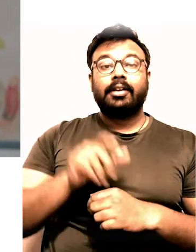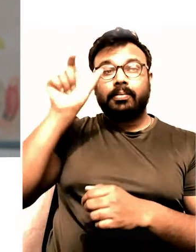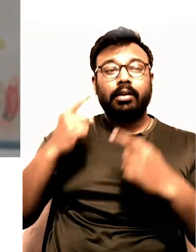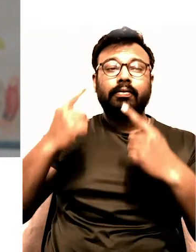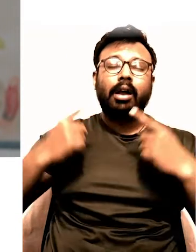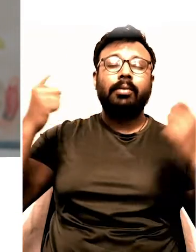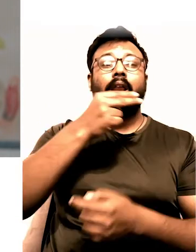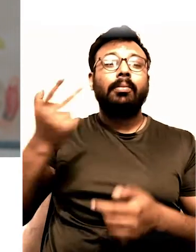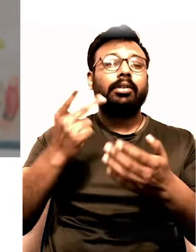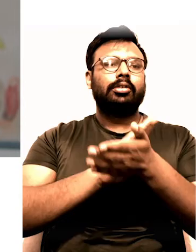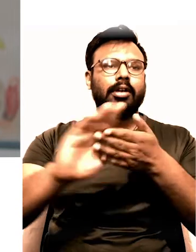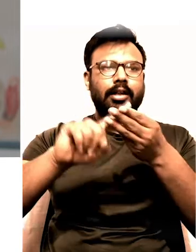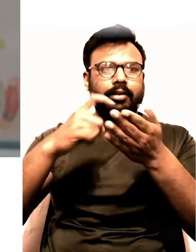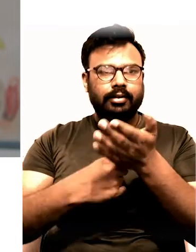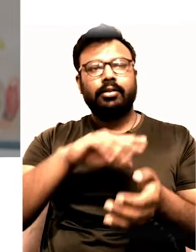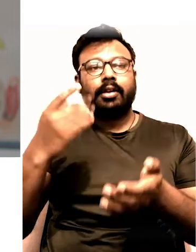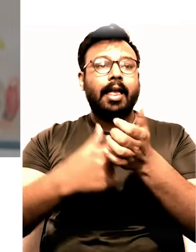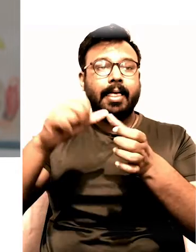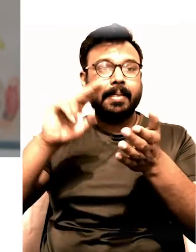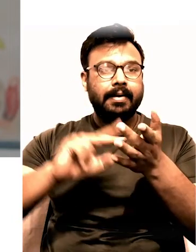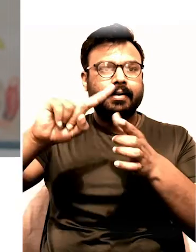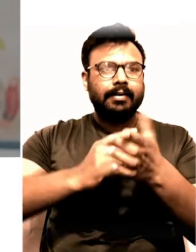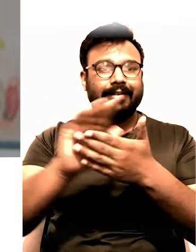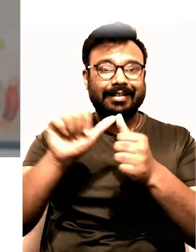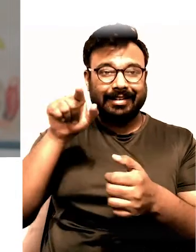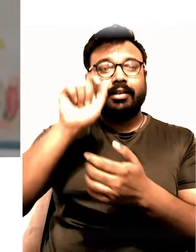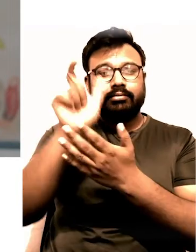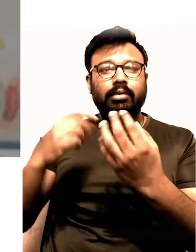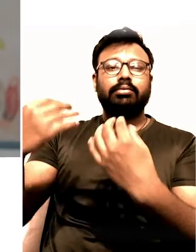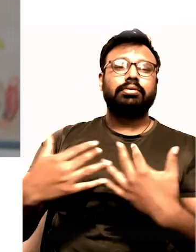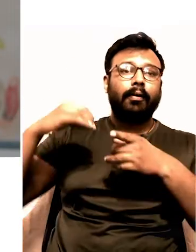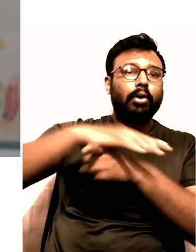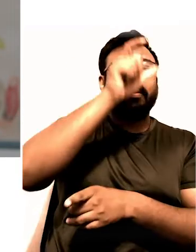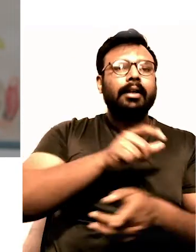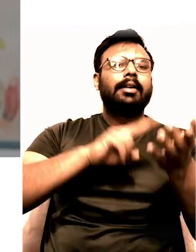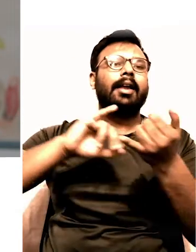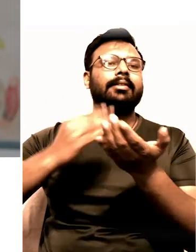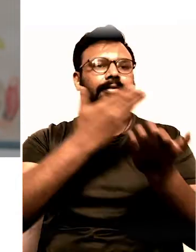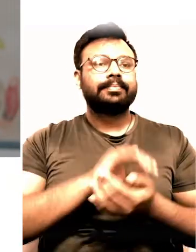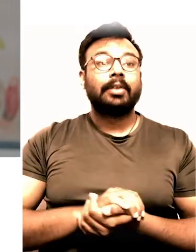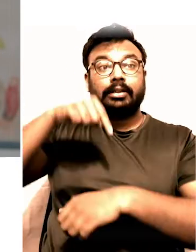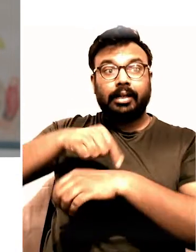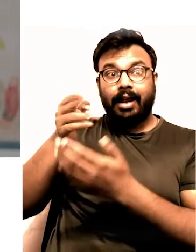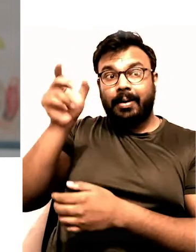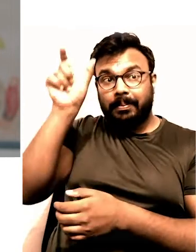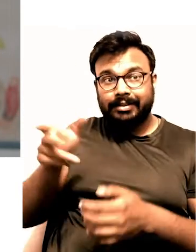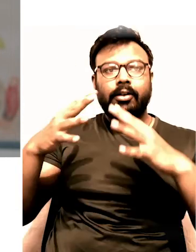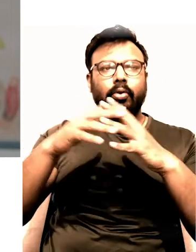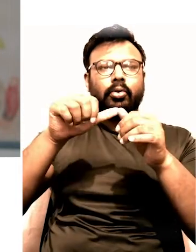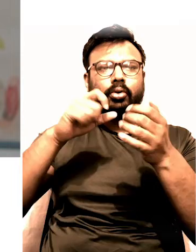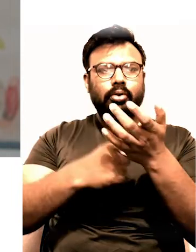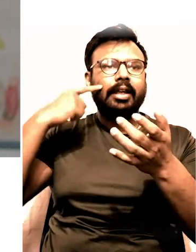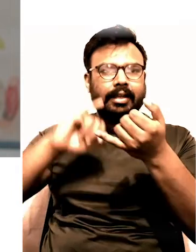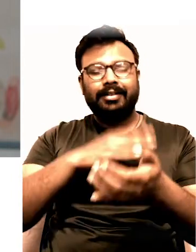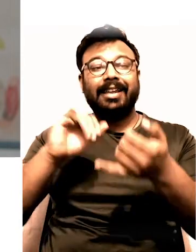the most popular, it was originally believed to have been written by Damodar, a Punjabi poet. Nilima